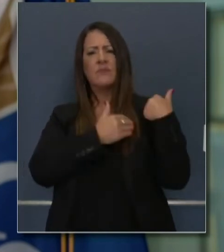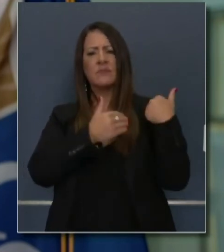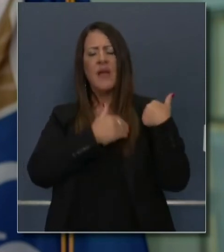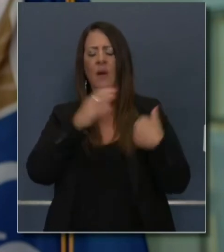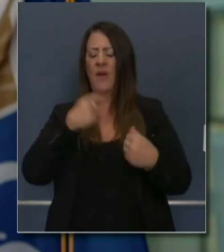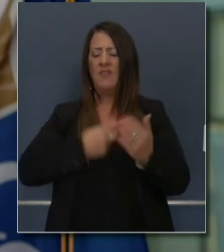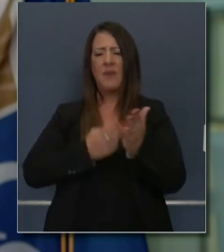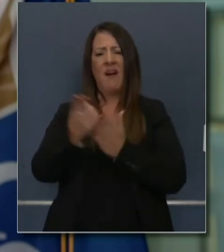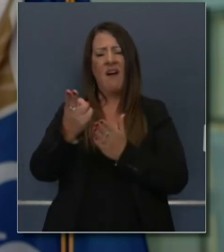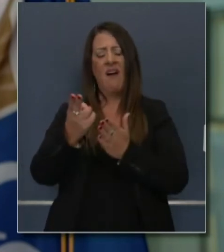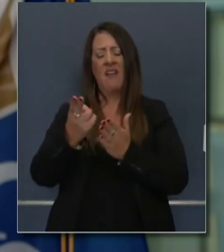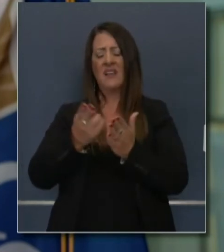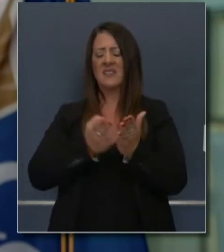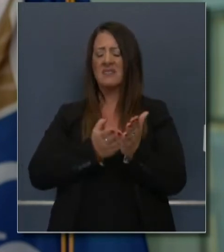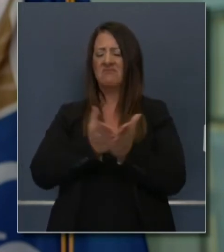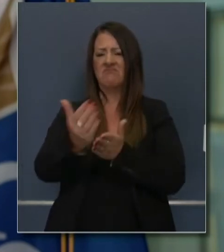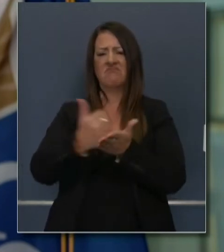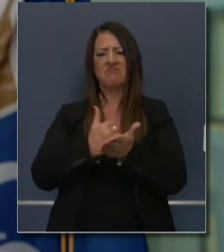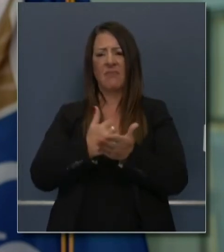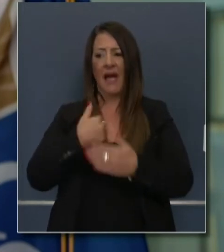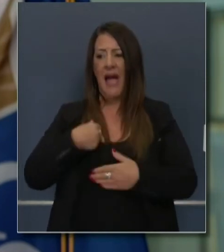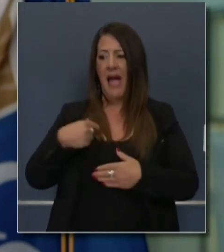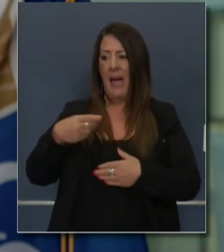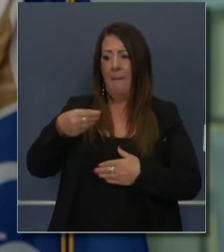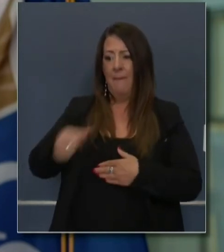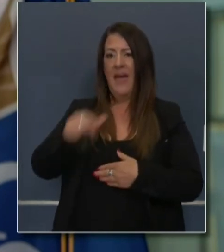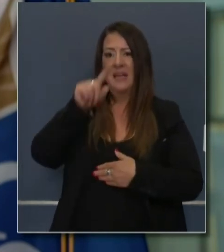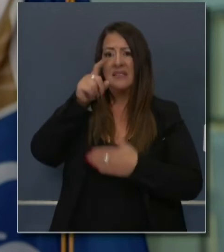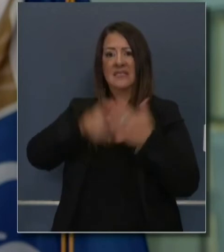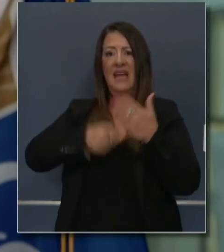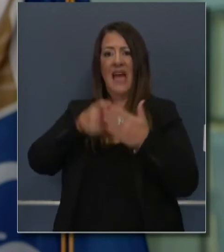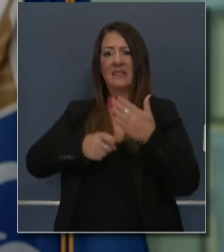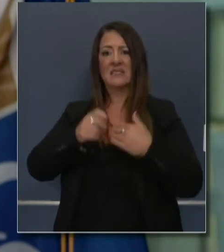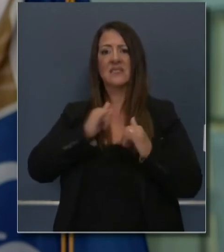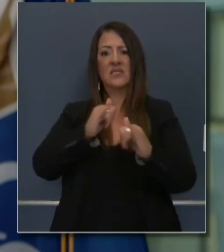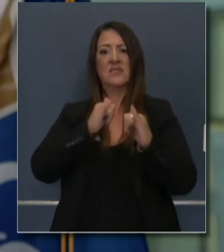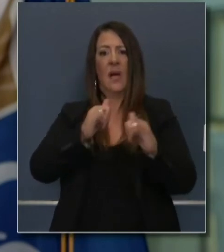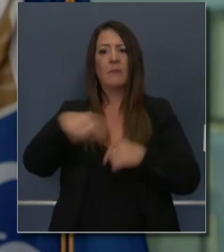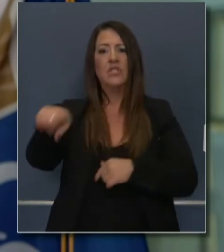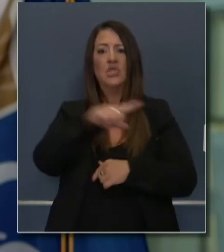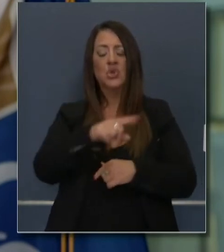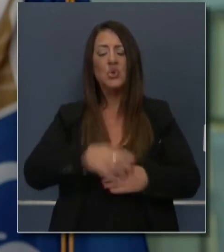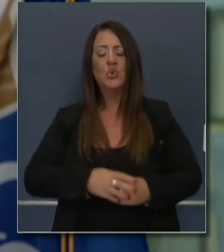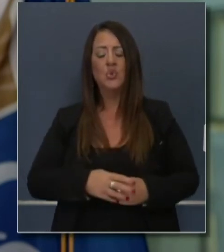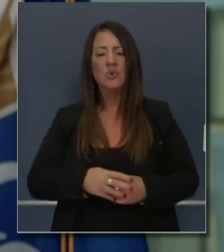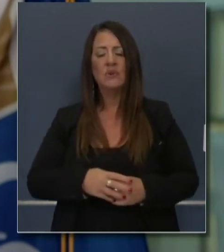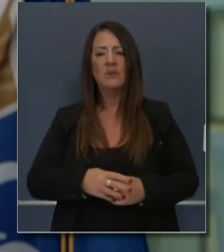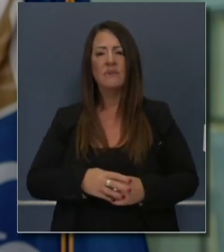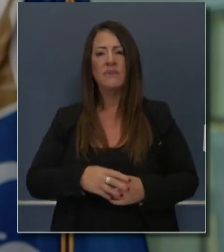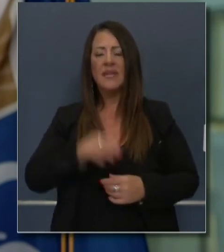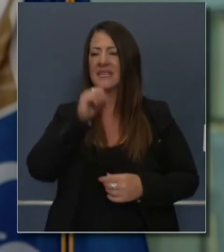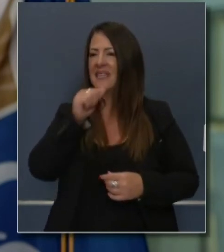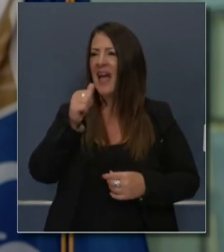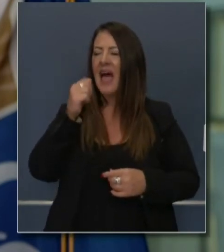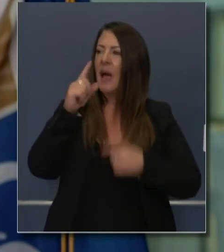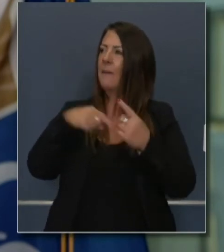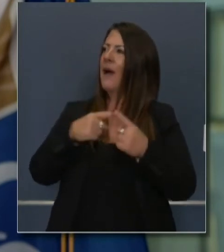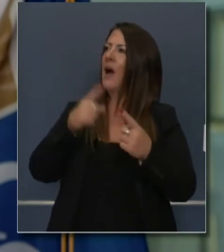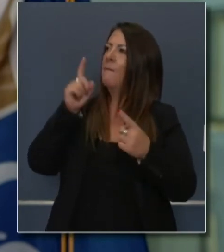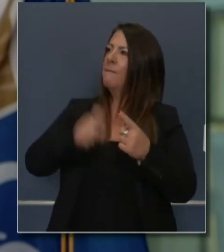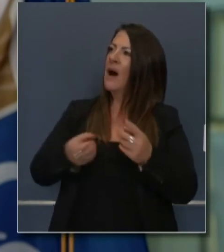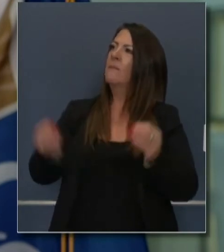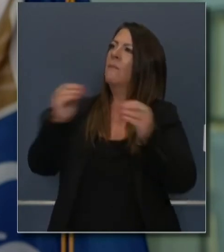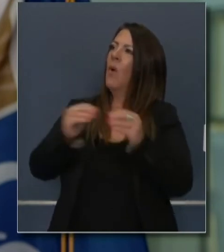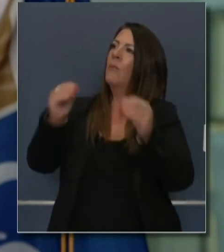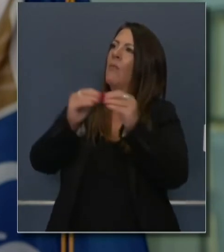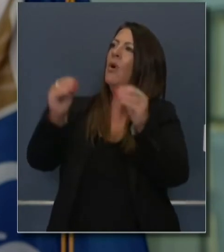transparency. And look, I'm a taxpayer just like the rest of you watching. It's not just about more and more money. We want to see more and